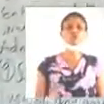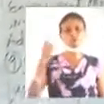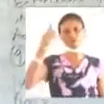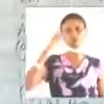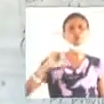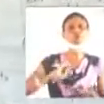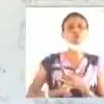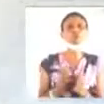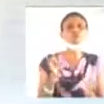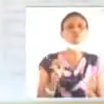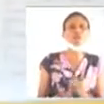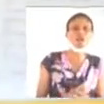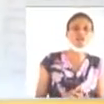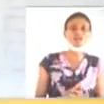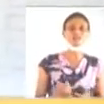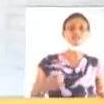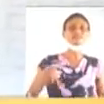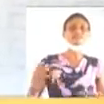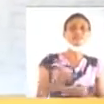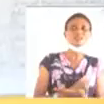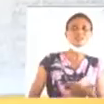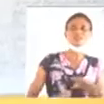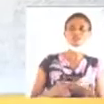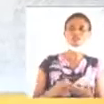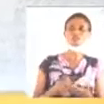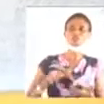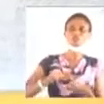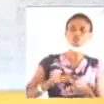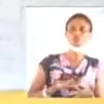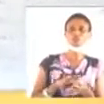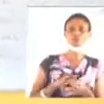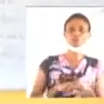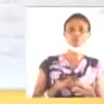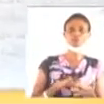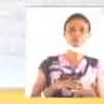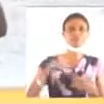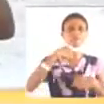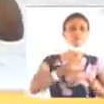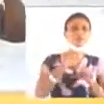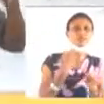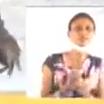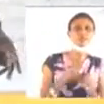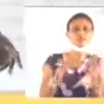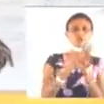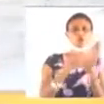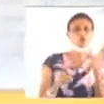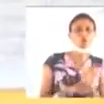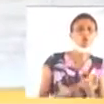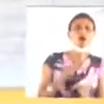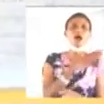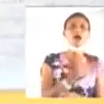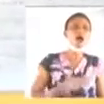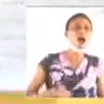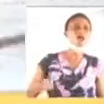not handle this with kid gloves. They should come out. Laws are there, but implementing law is always